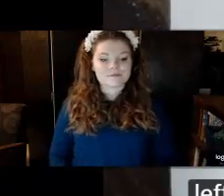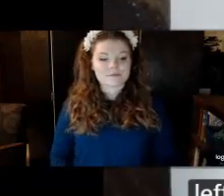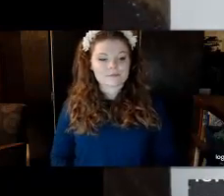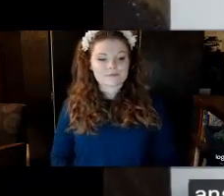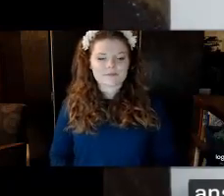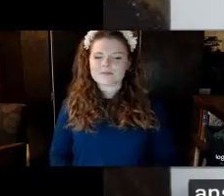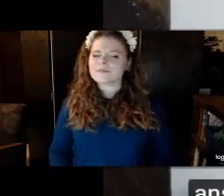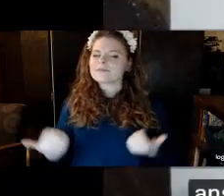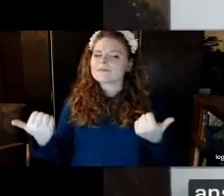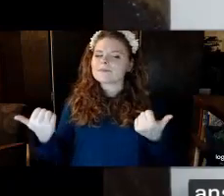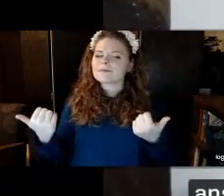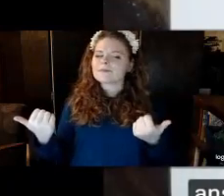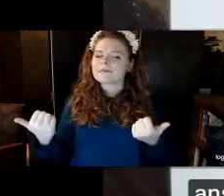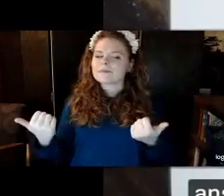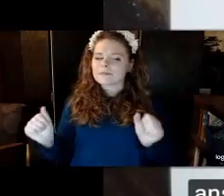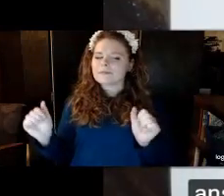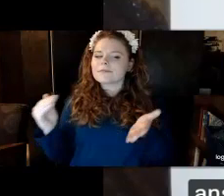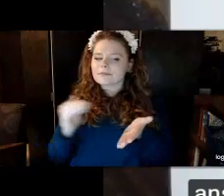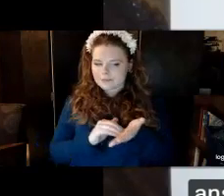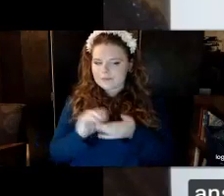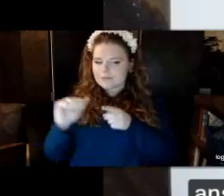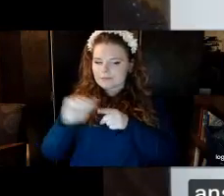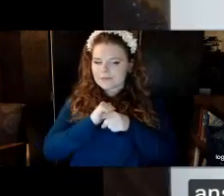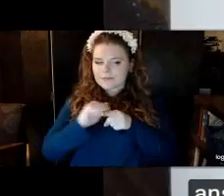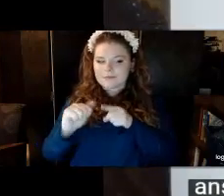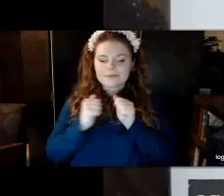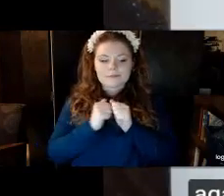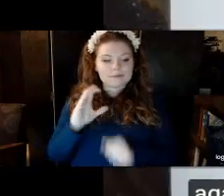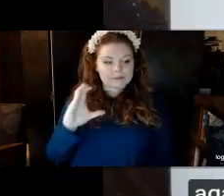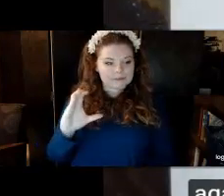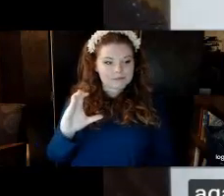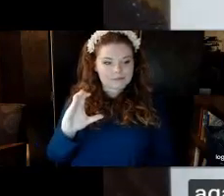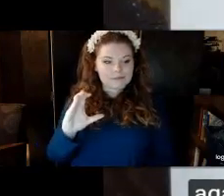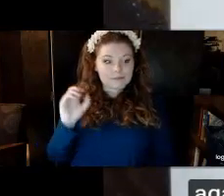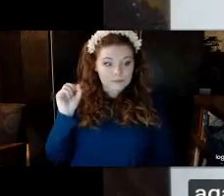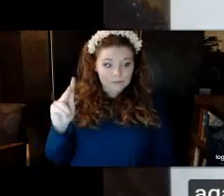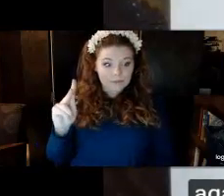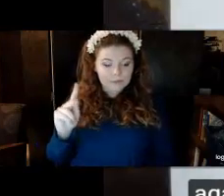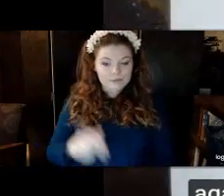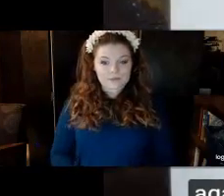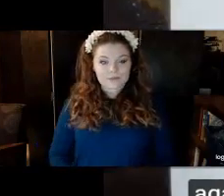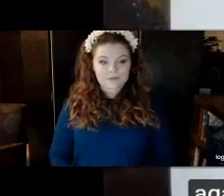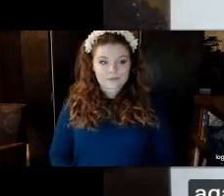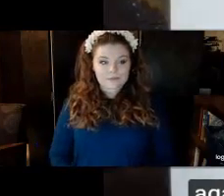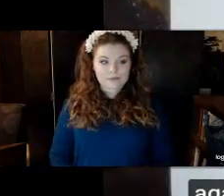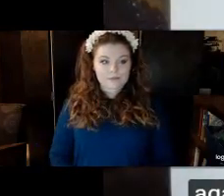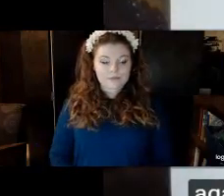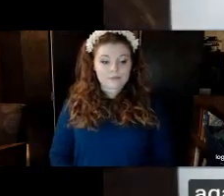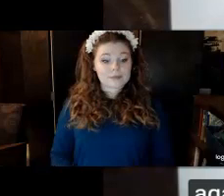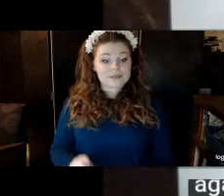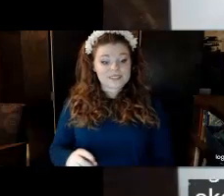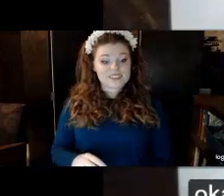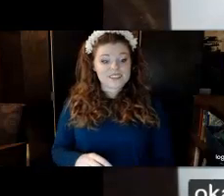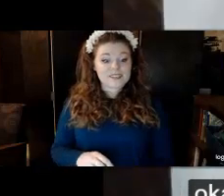So we're going to try this again on C. We're going to practice again. Okay? This one says